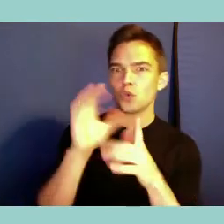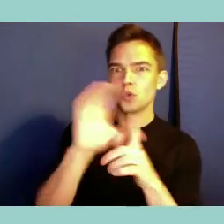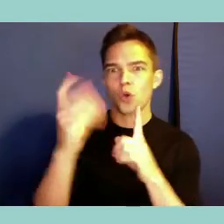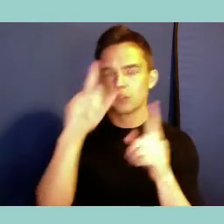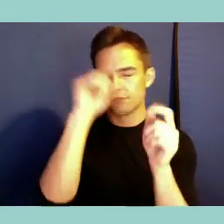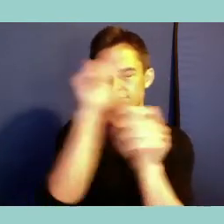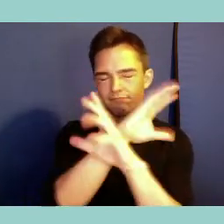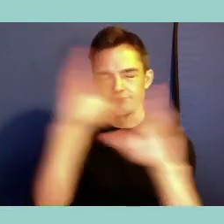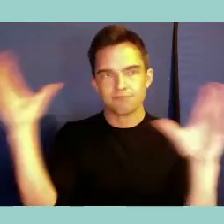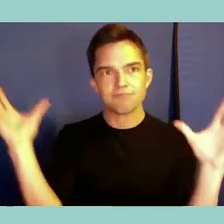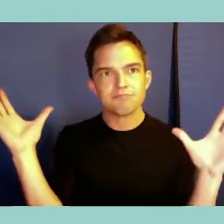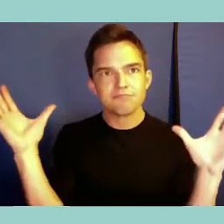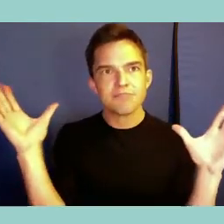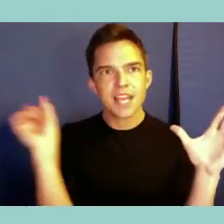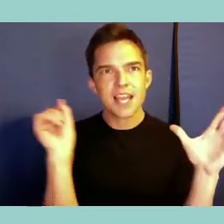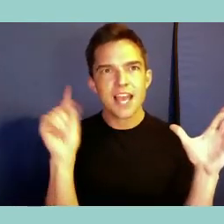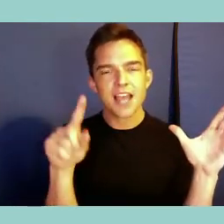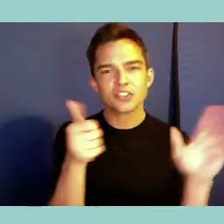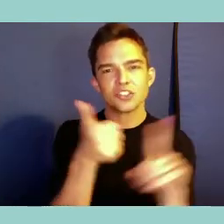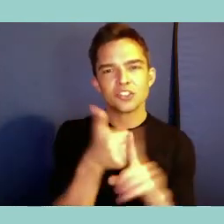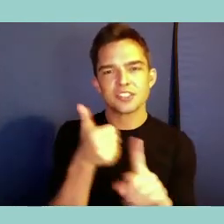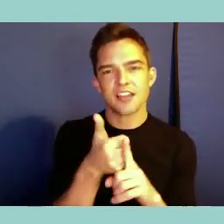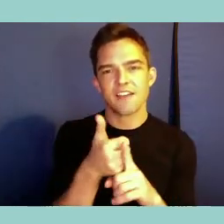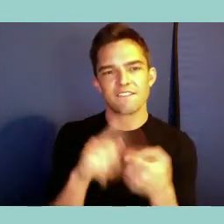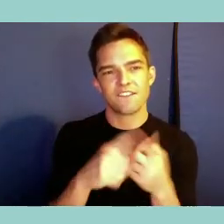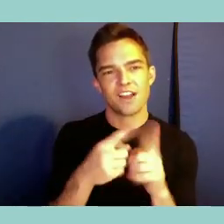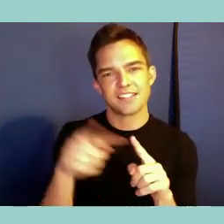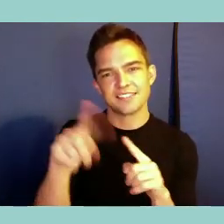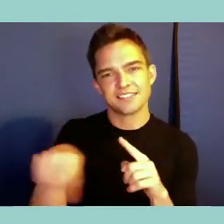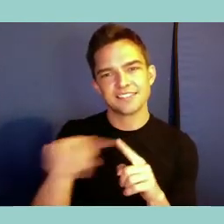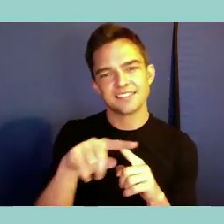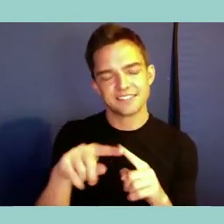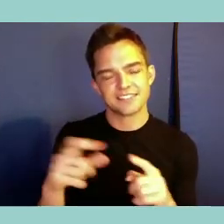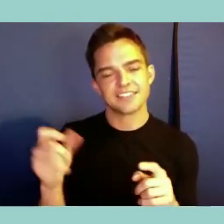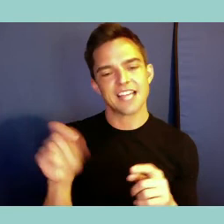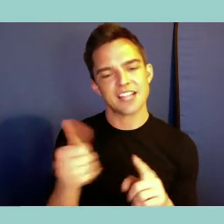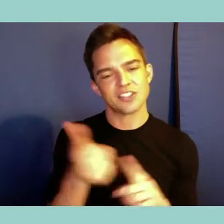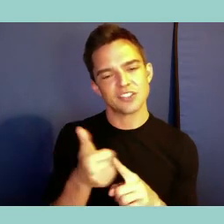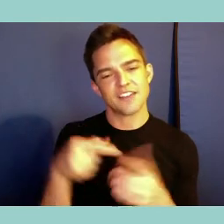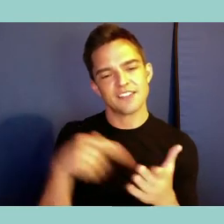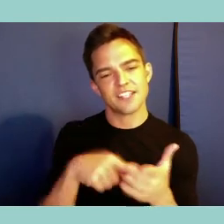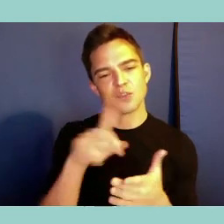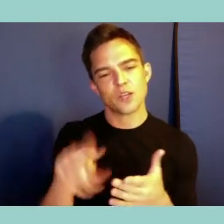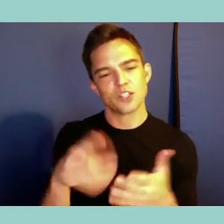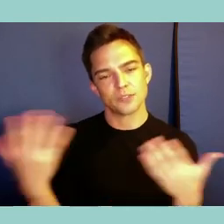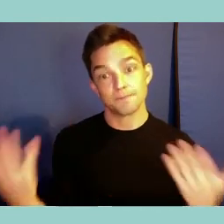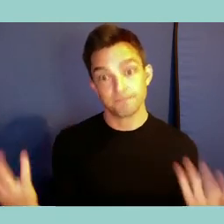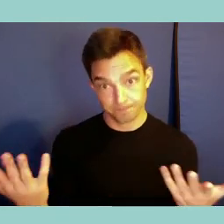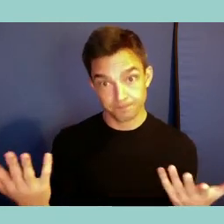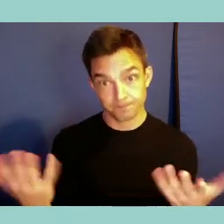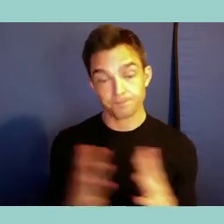culture, ask yourself, friends, this question.